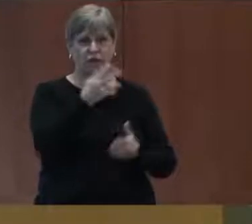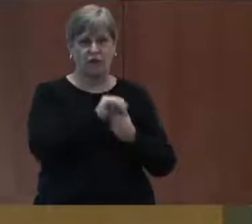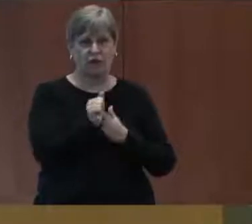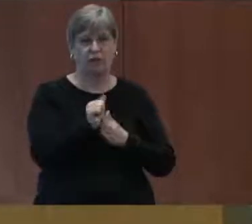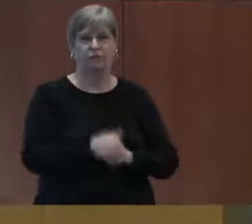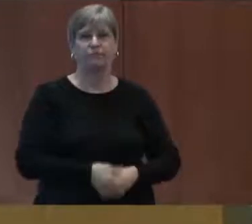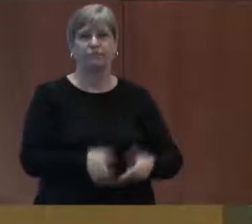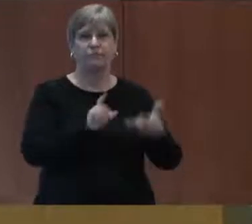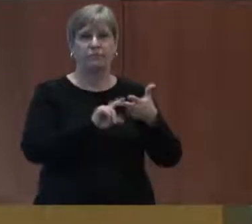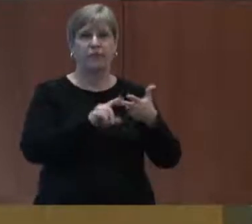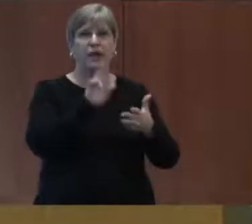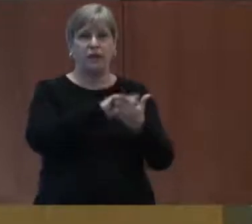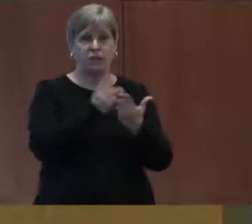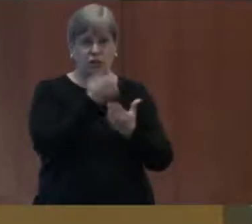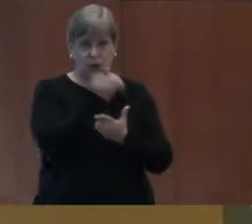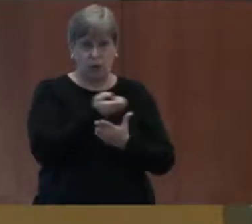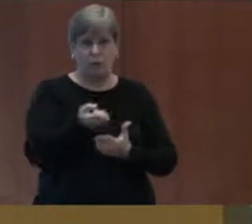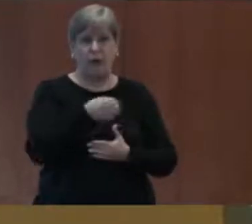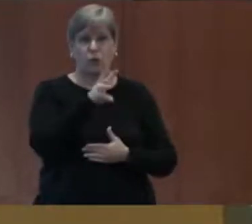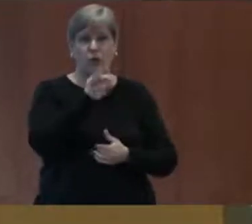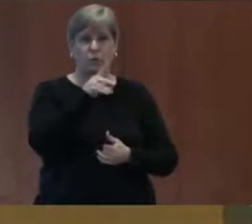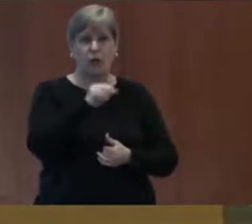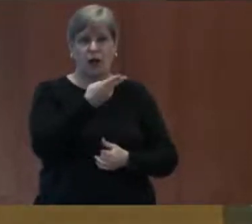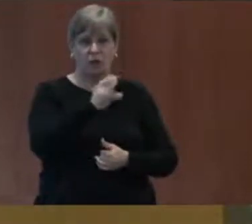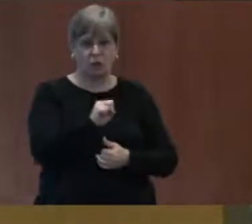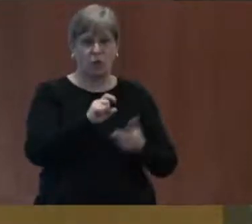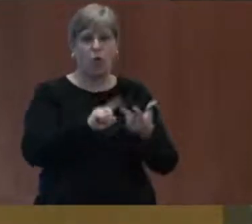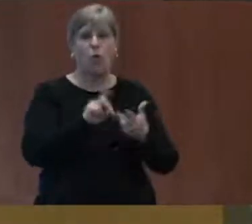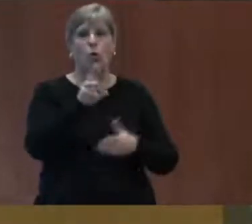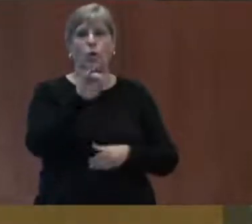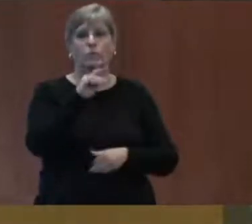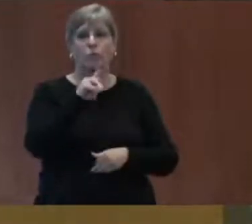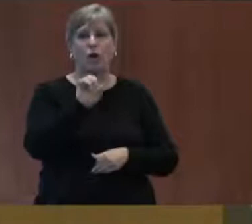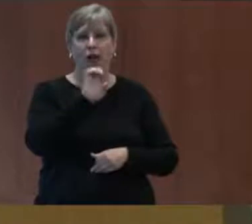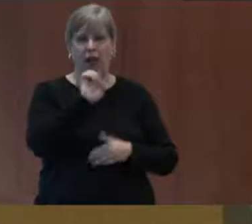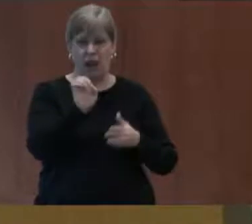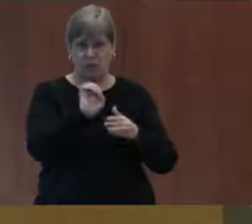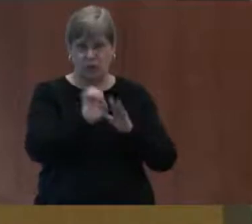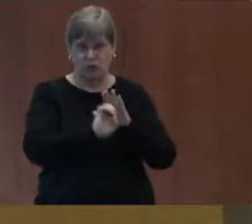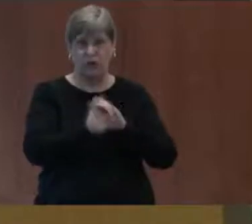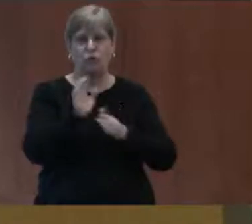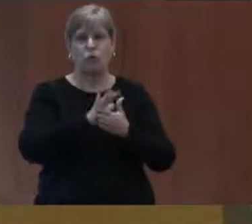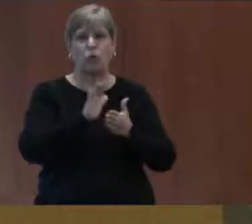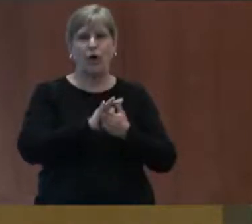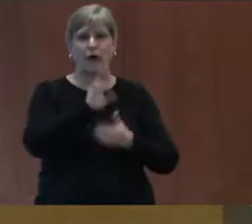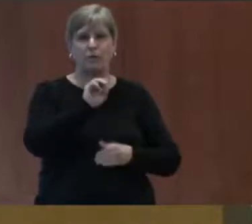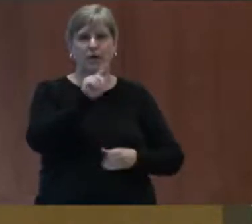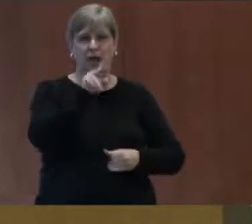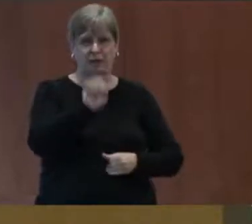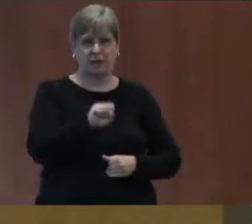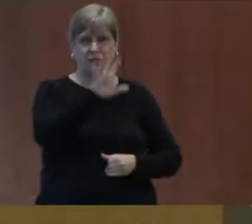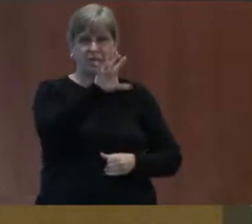$175,512. Kitchen equipment, Williamsport High School and Williamsport Elementary School to MTS equipment at a cost of